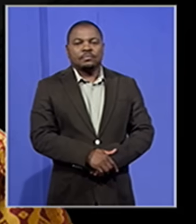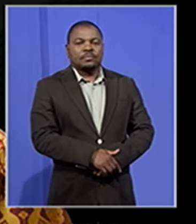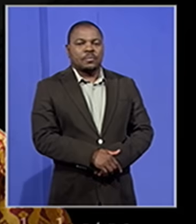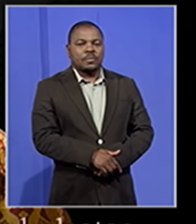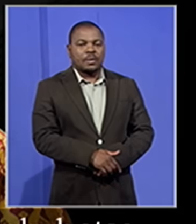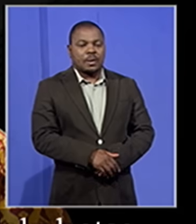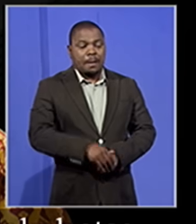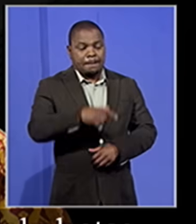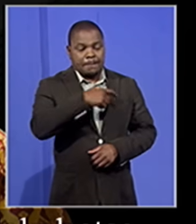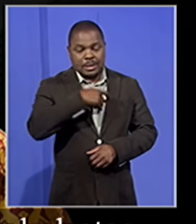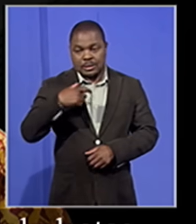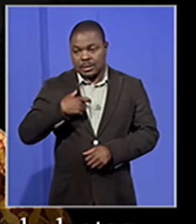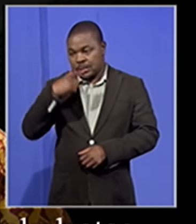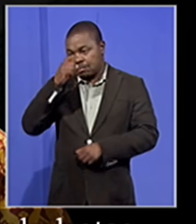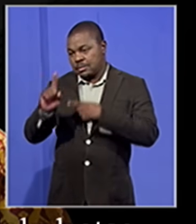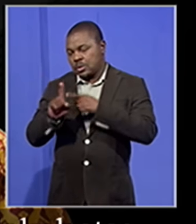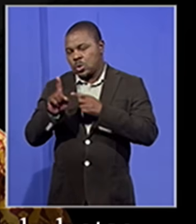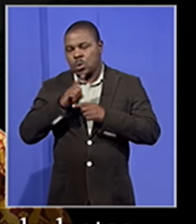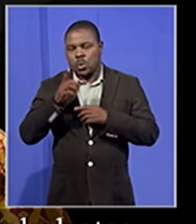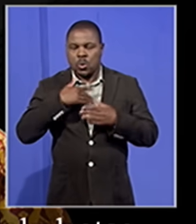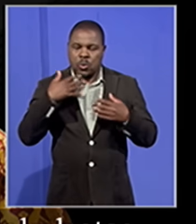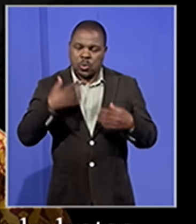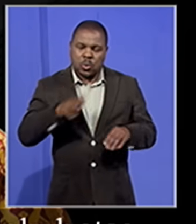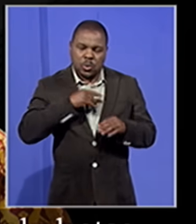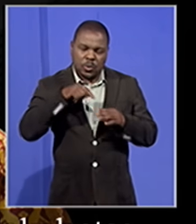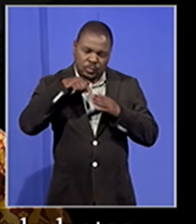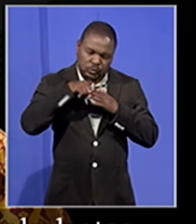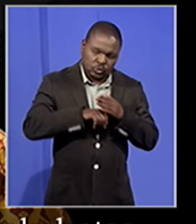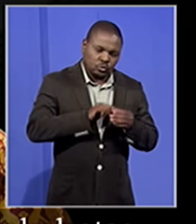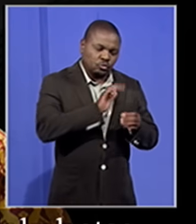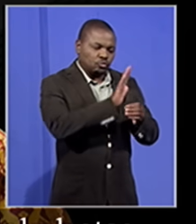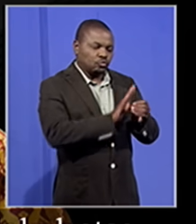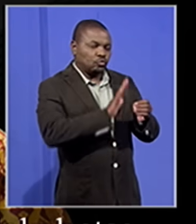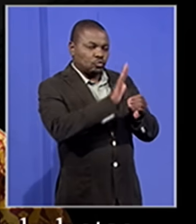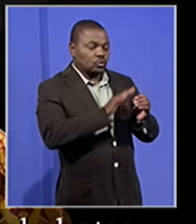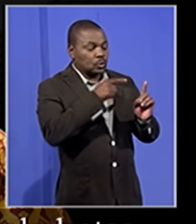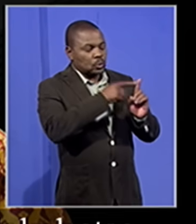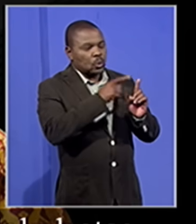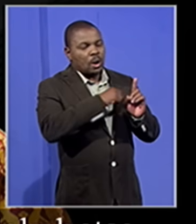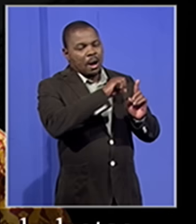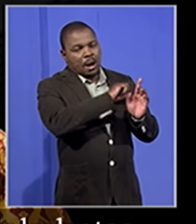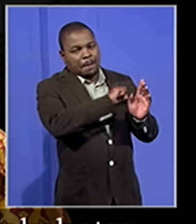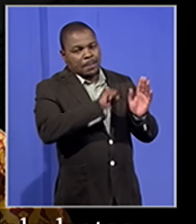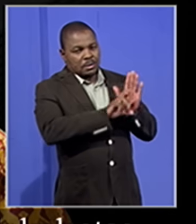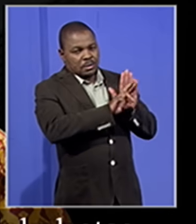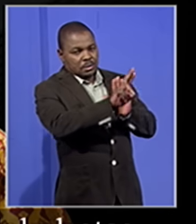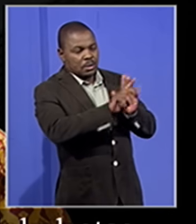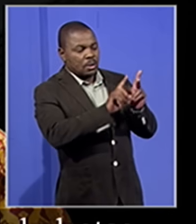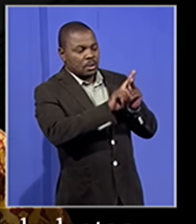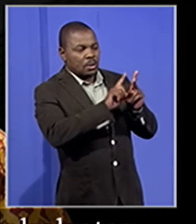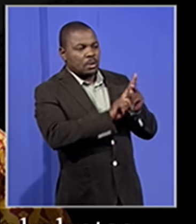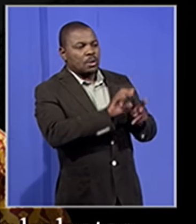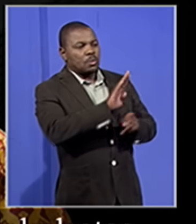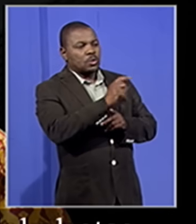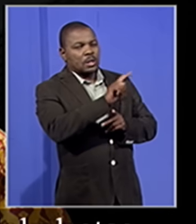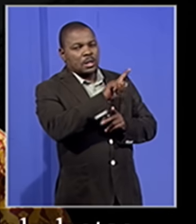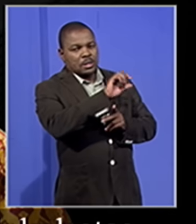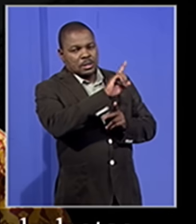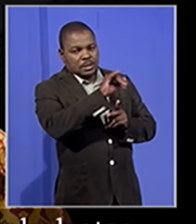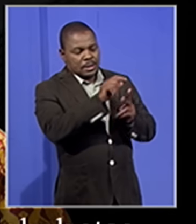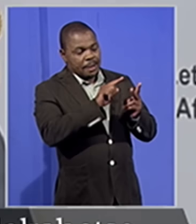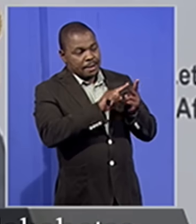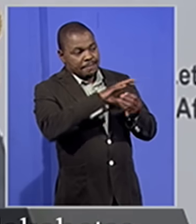President Ramaphosa offers his deep condolences to Ambassador Mthethwa's wife, Ms. Phyllis Buthelezi, and the ambassador's